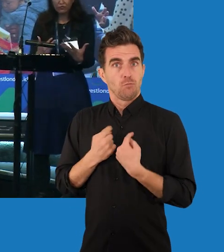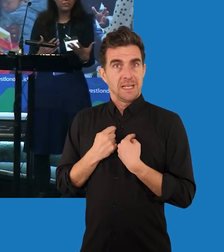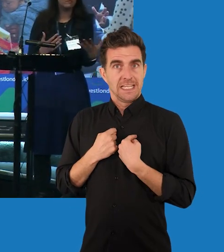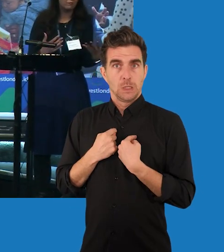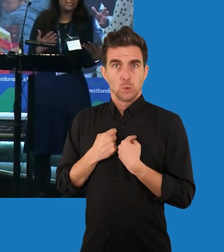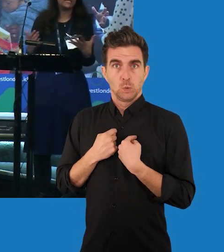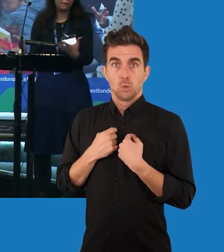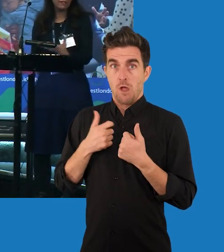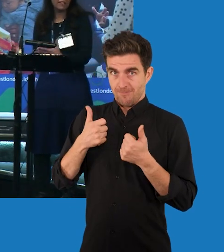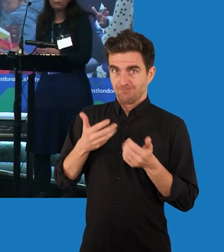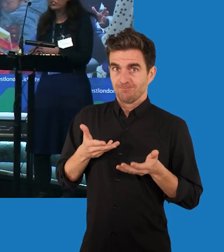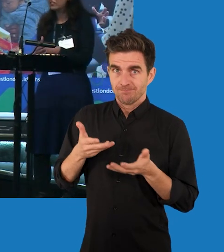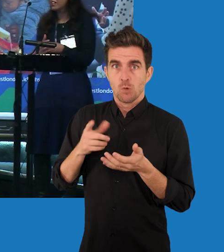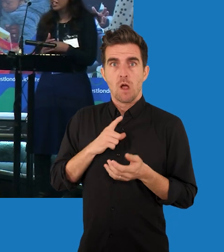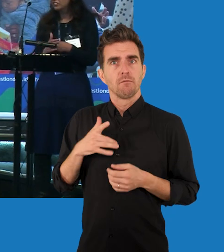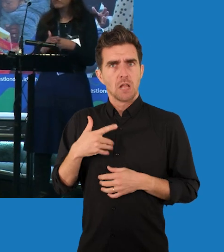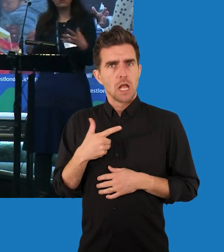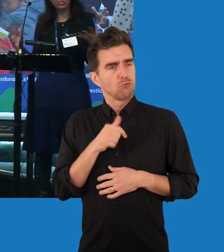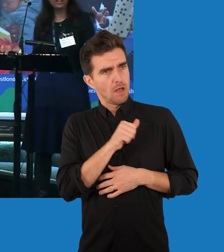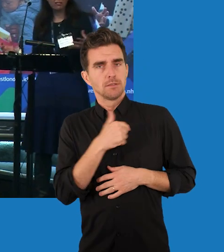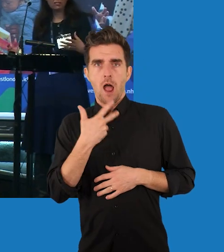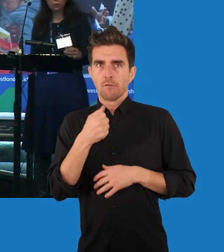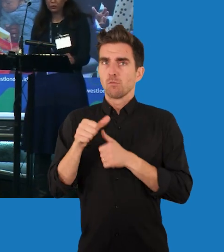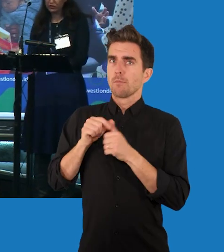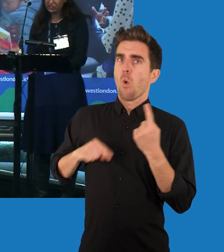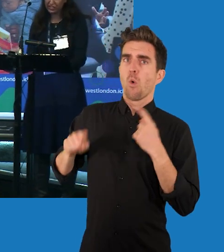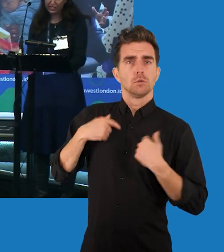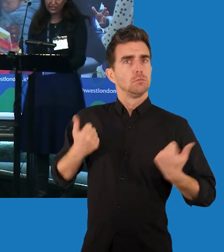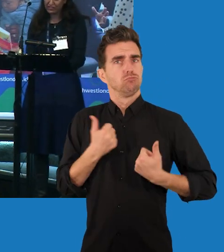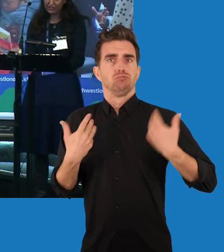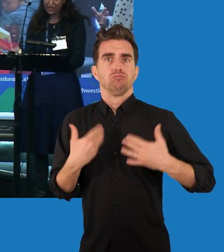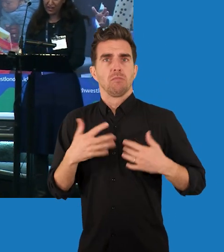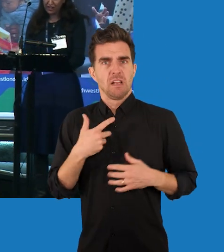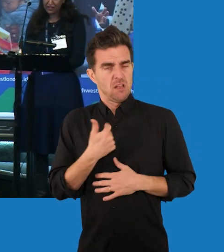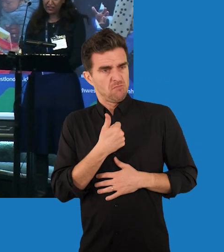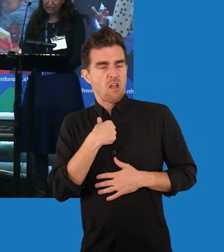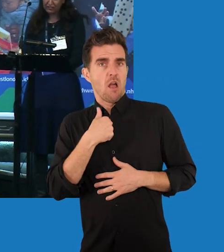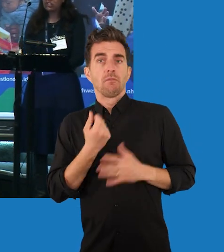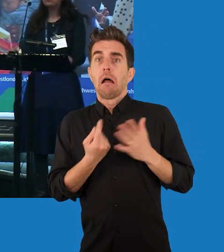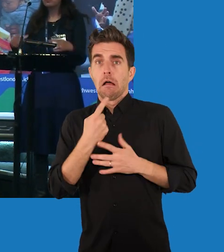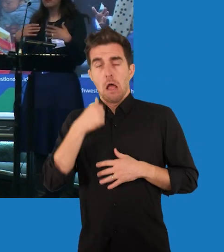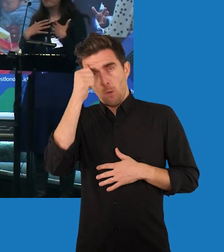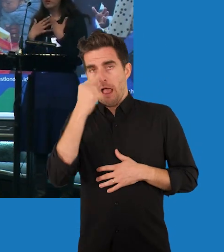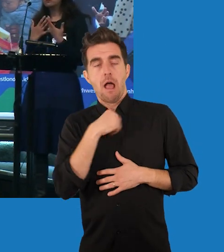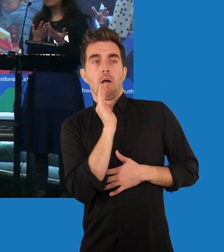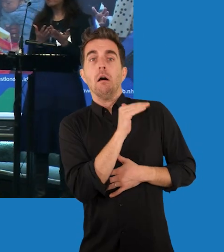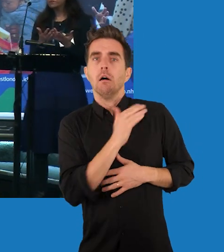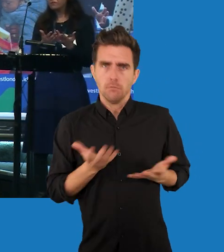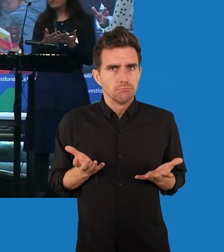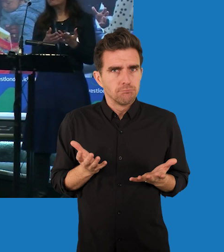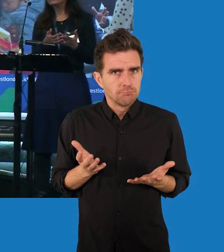was confident for me to step her down because she felt that she had the support that she needed, and she also